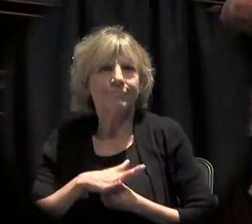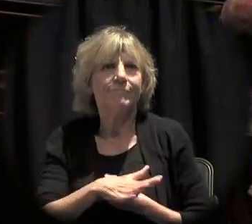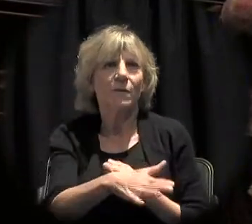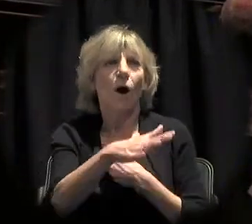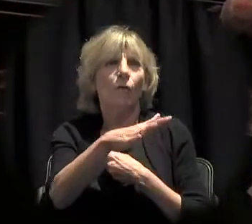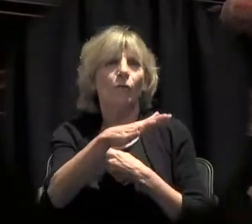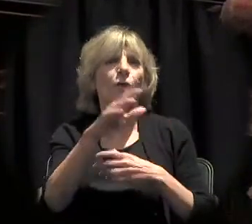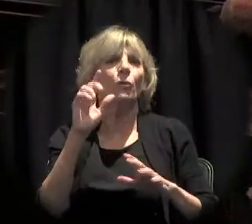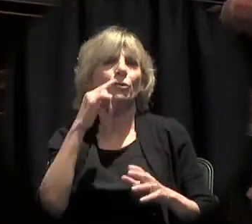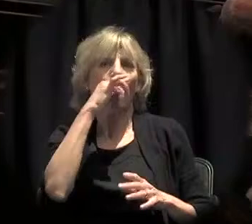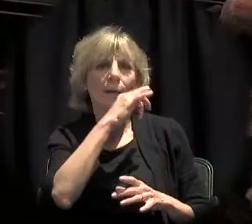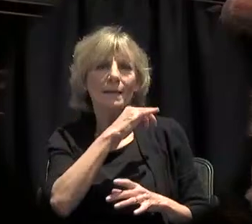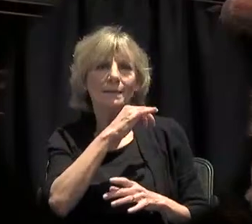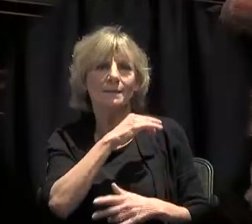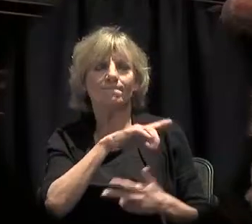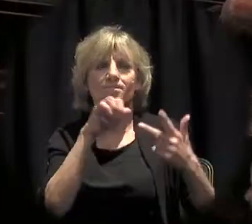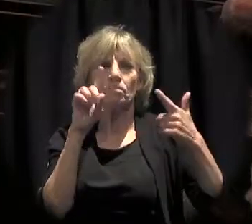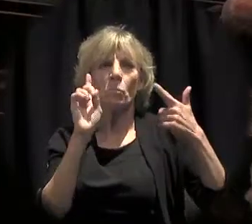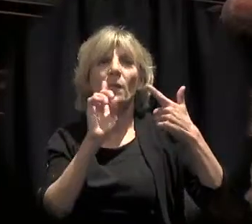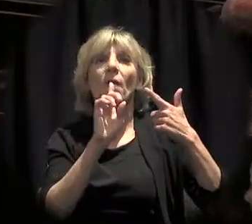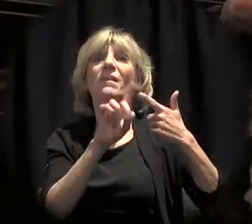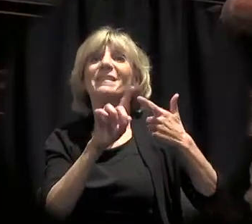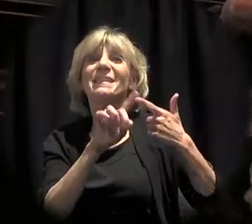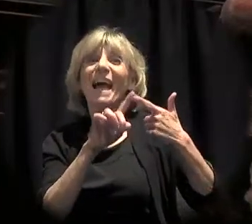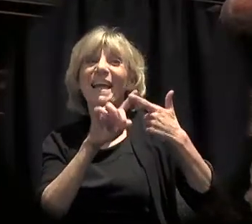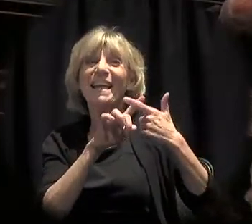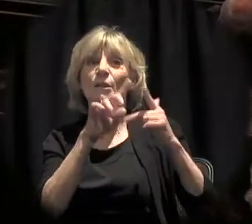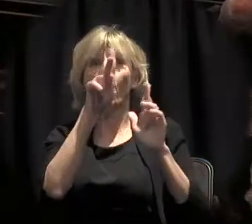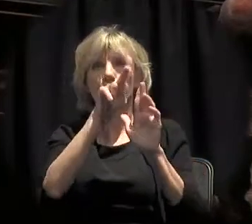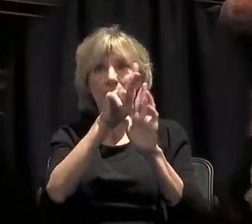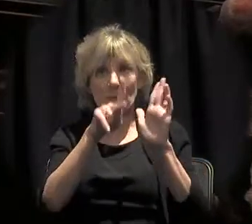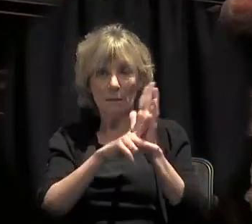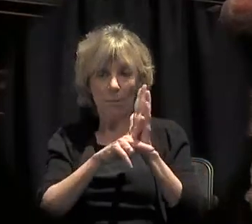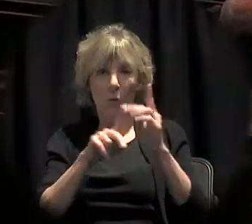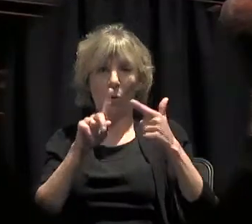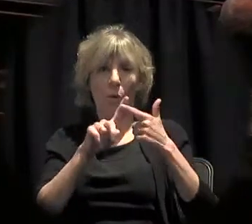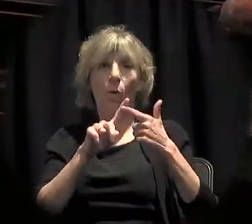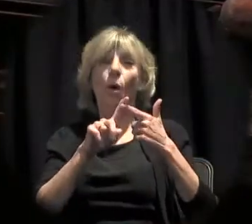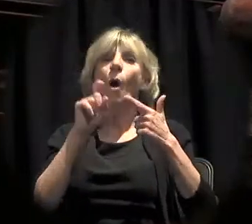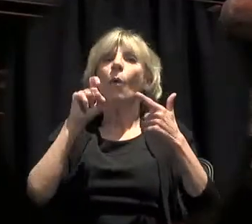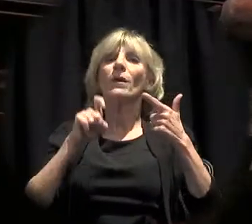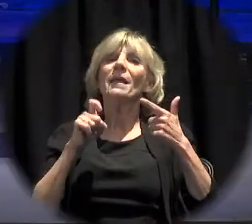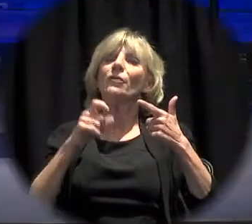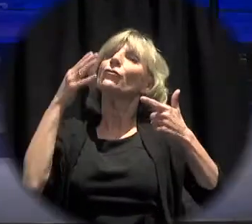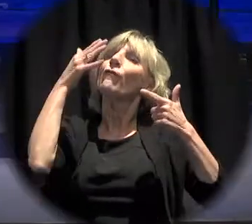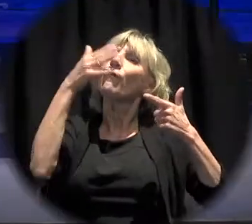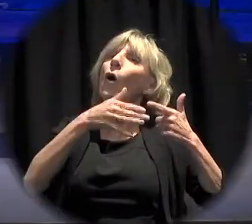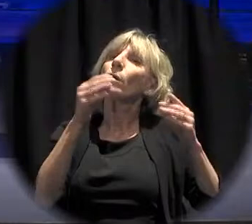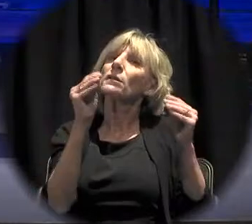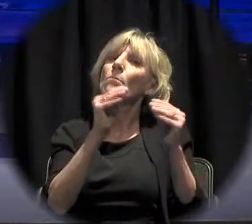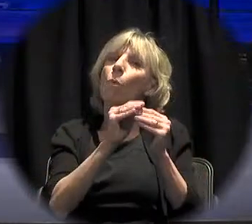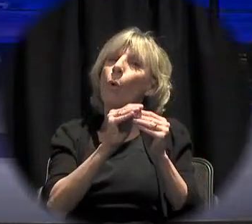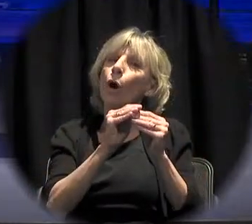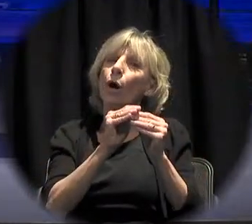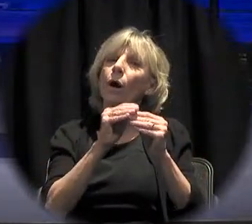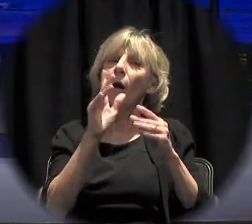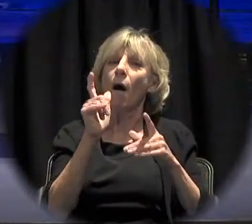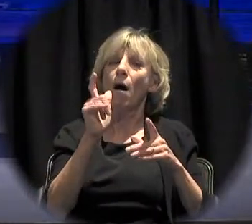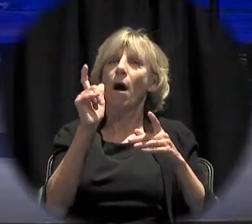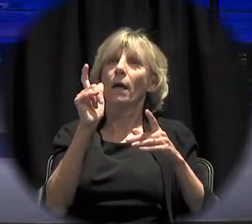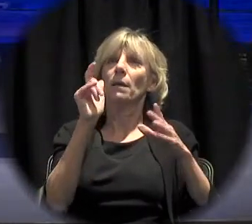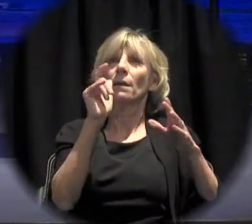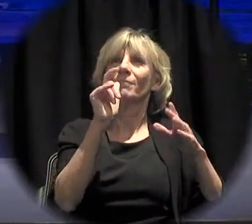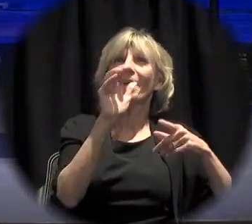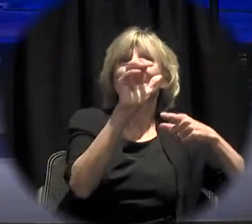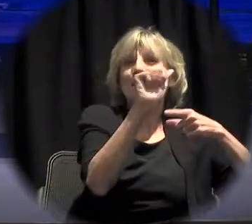Well, the second foundational principle is that we need to focus on discipleship more than discipline. Well, discipline is important, don't get me wrong, but